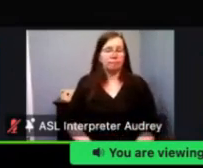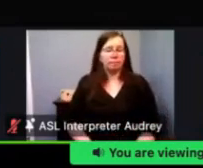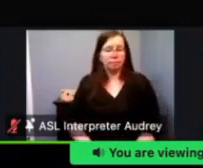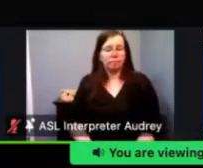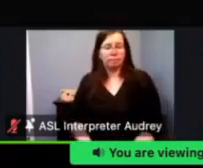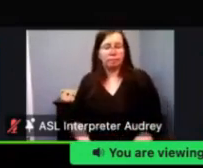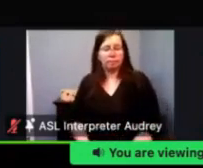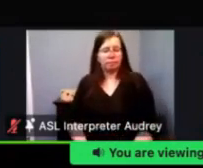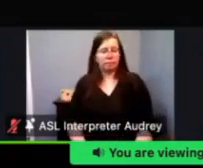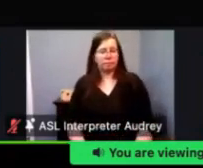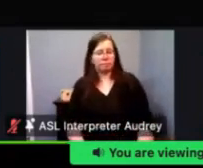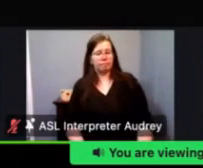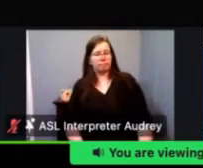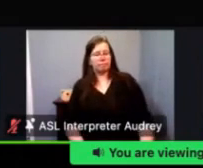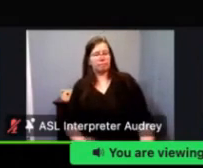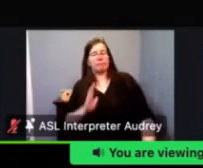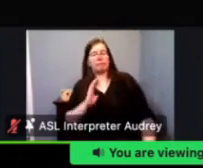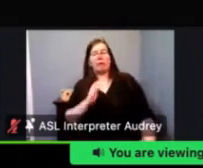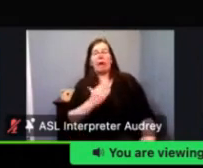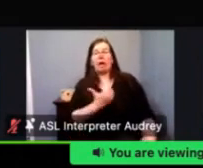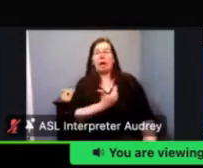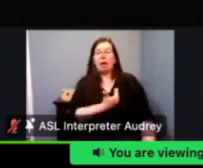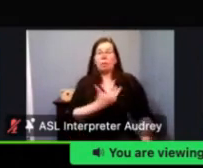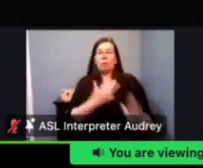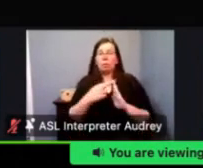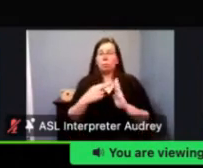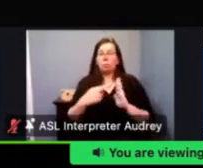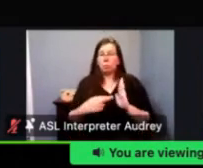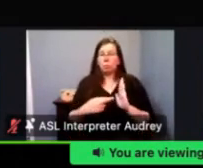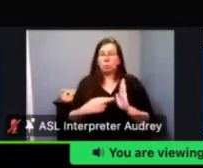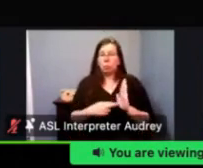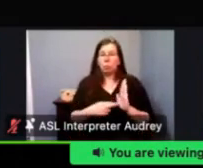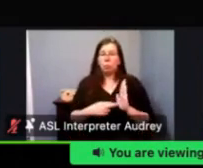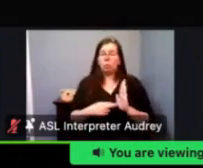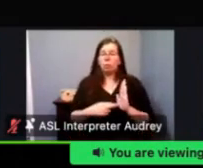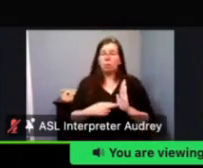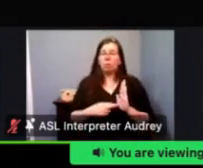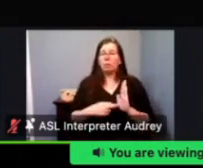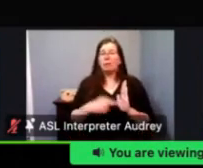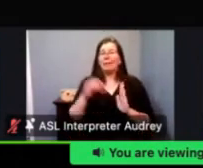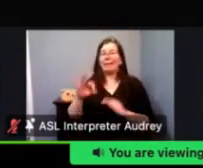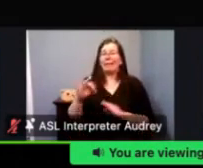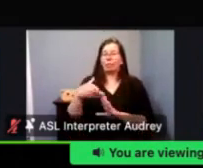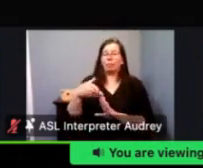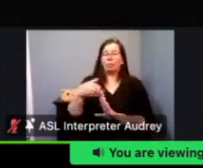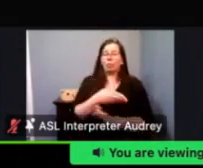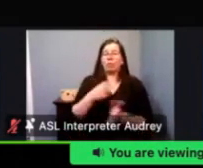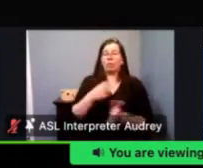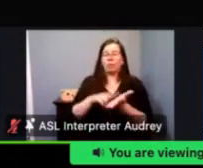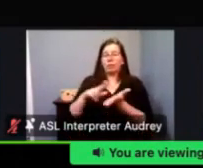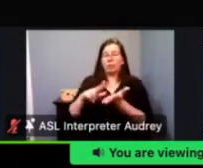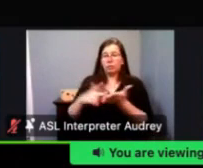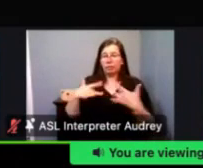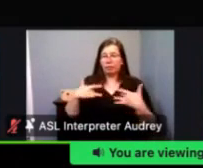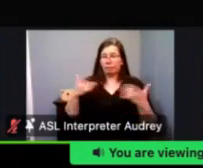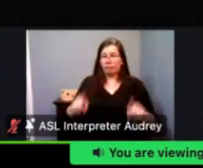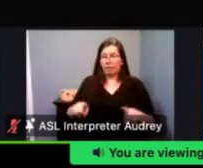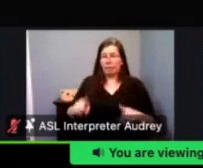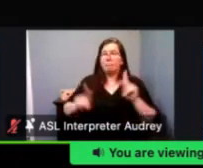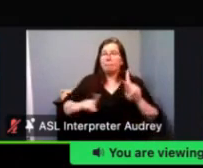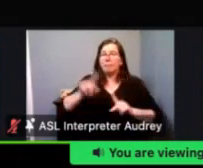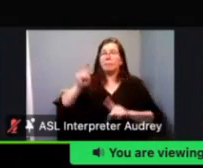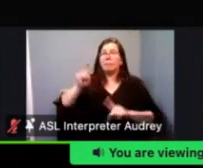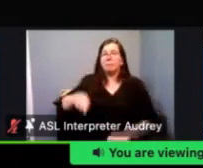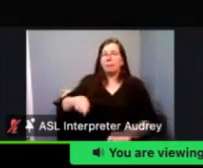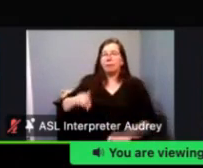yeah. Our kind of rule of thumb too is like, if it's a pre-registered event where people do have to